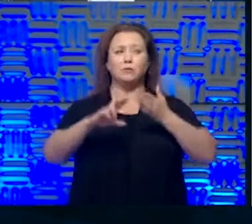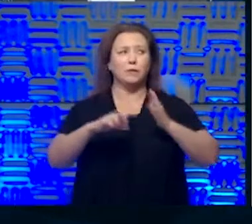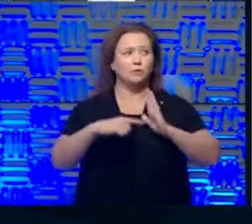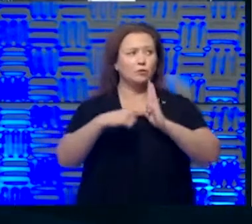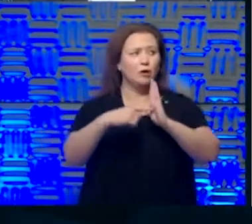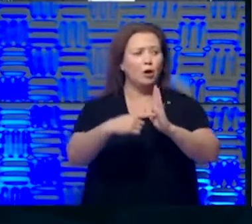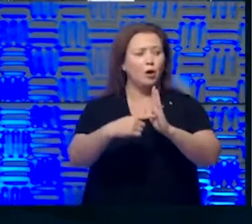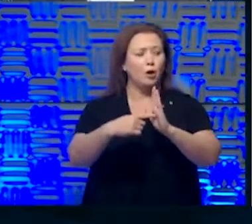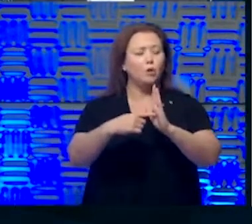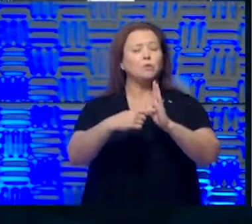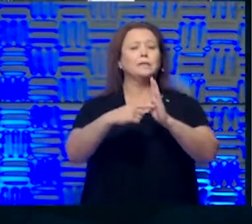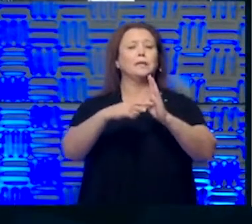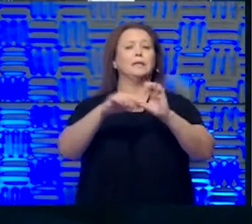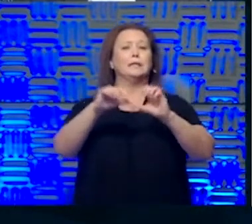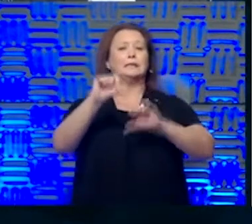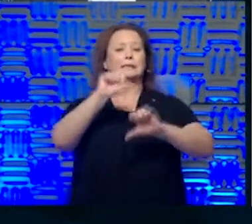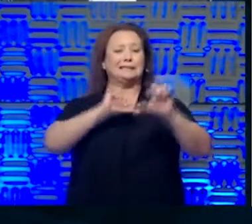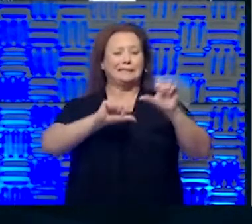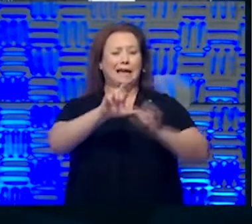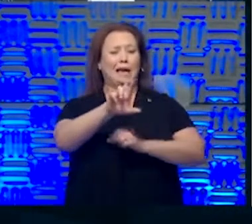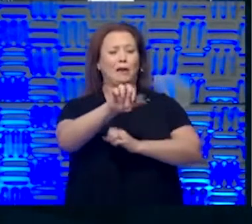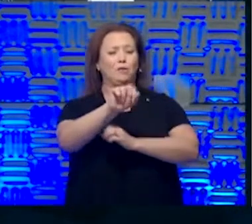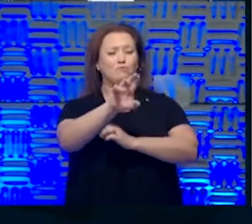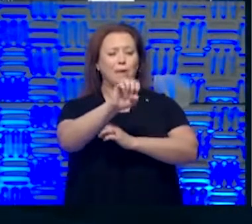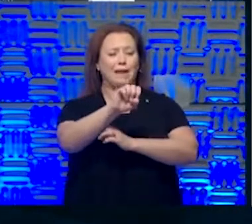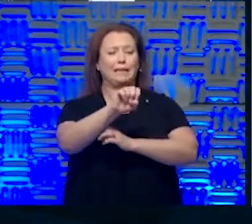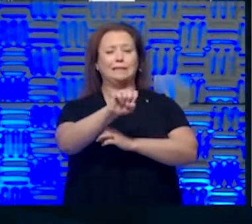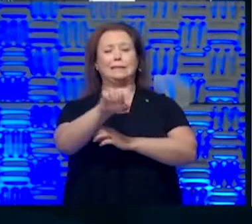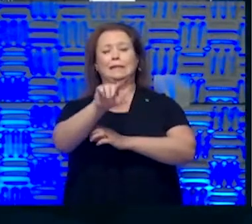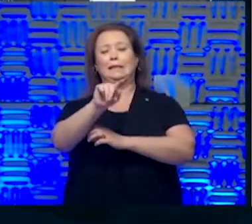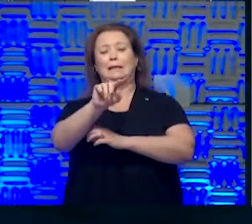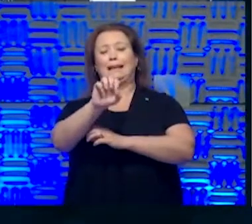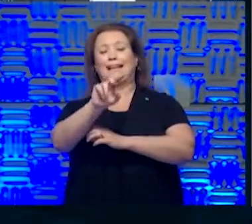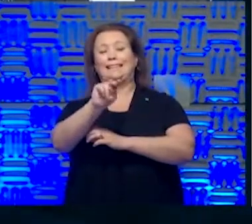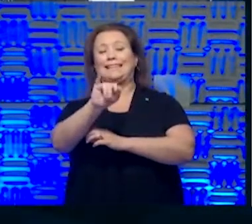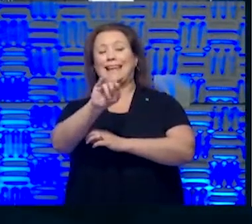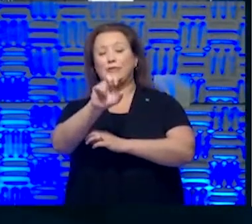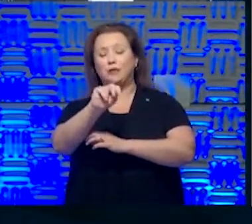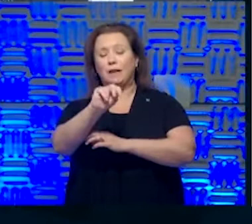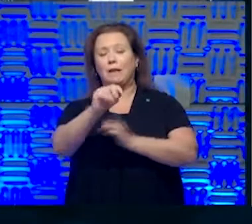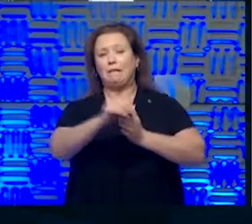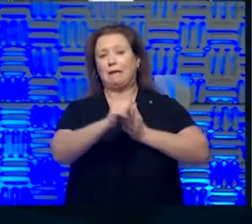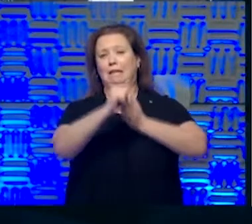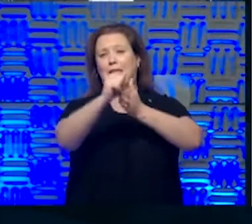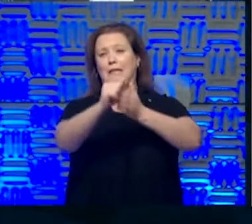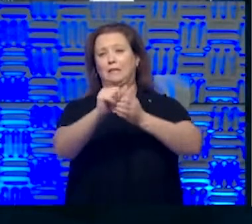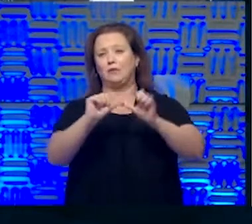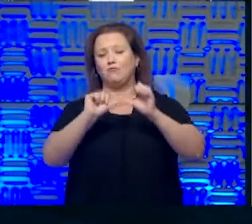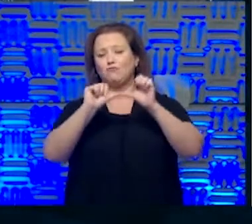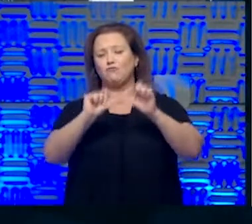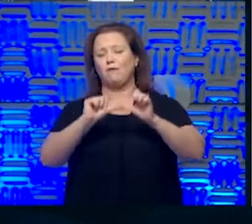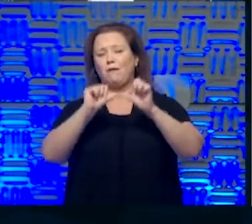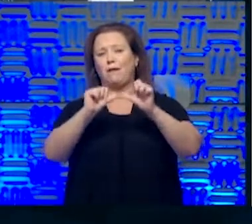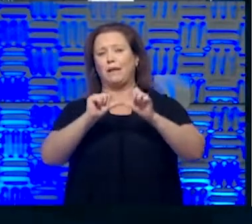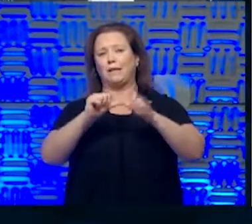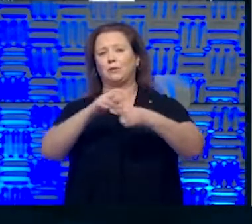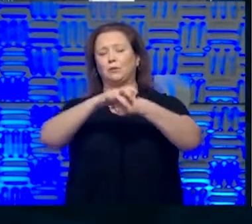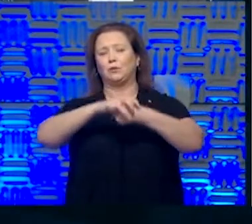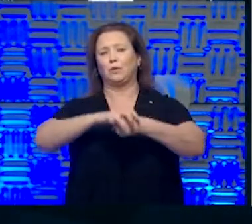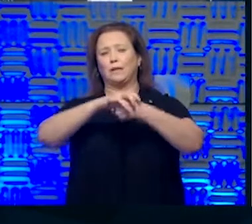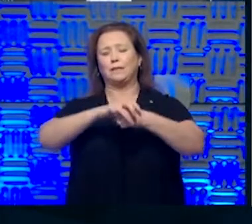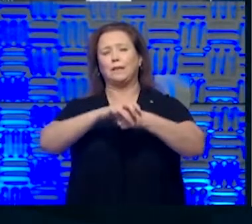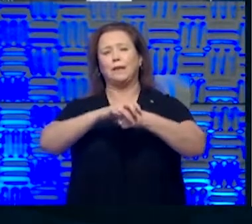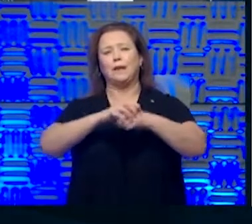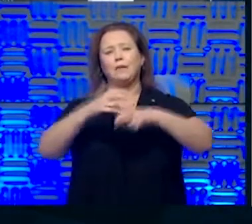like societal race tension and other issues like that can lead to chronic and toxic stress. There's something called the